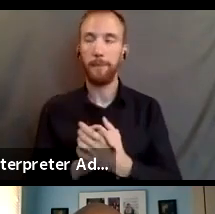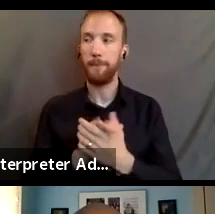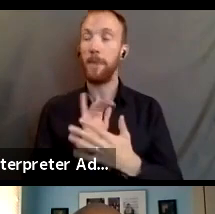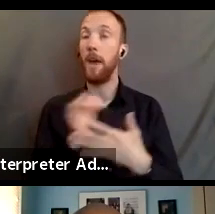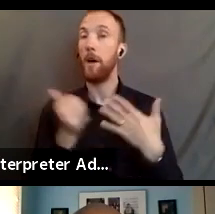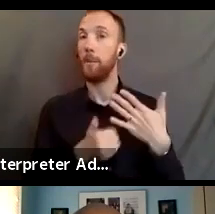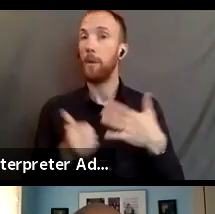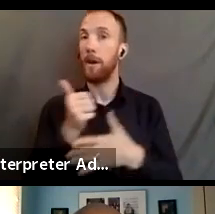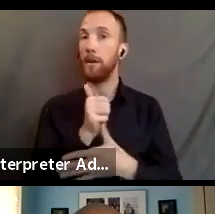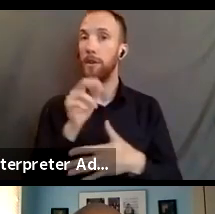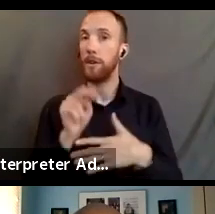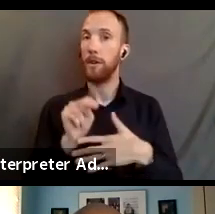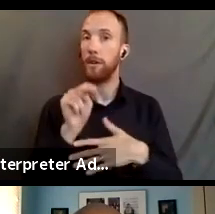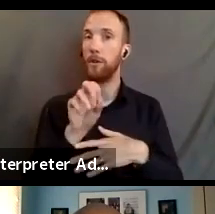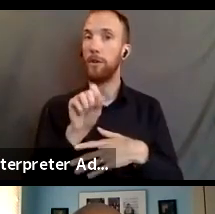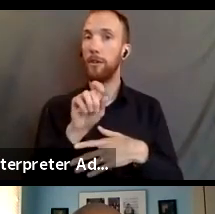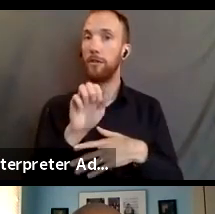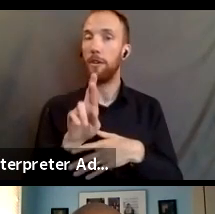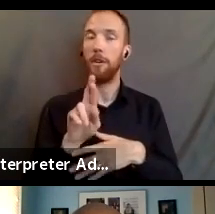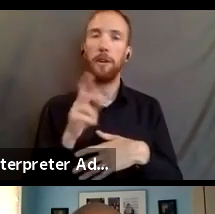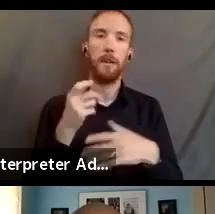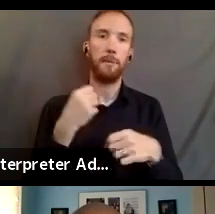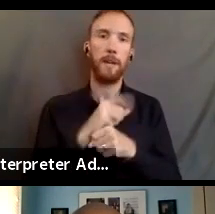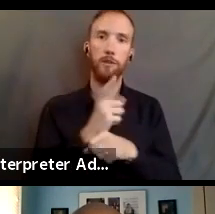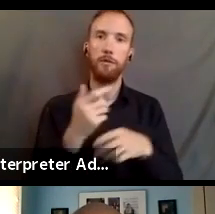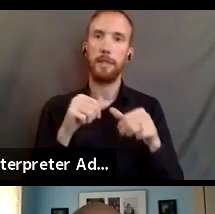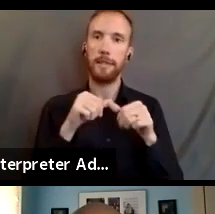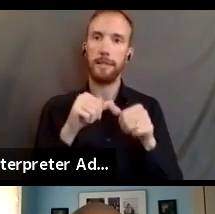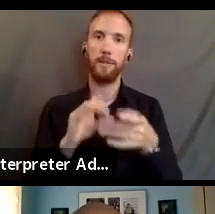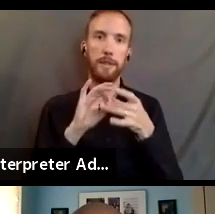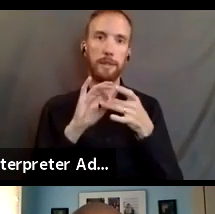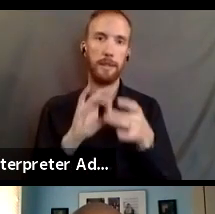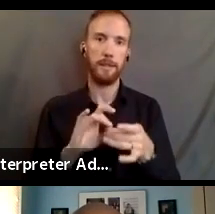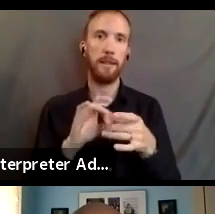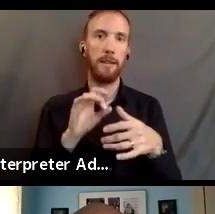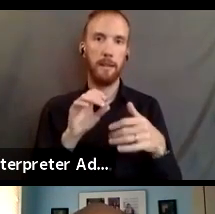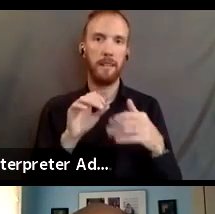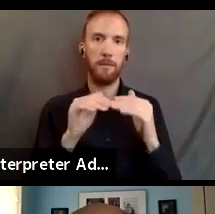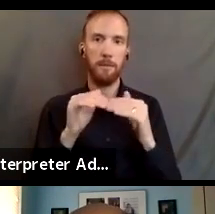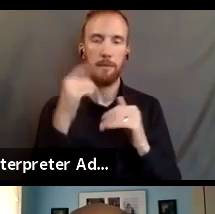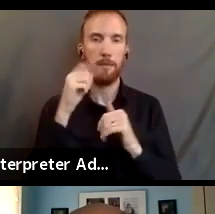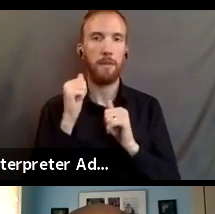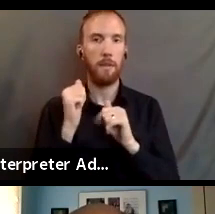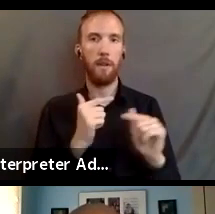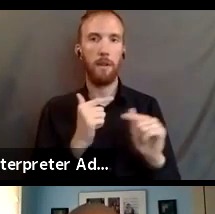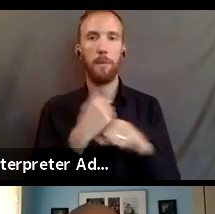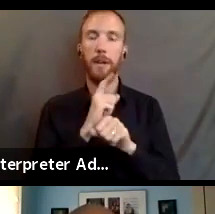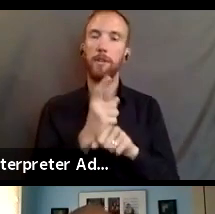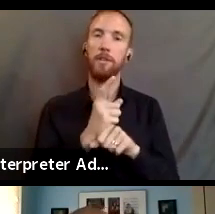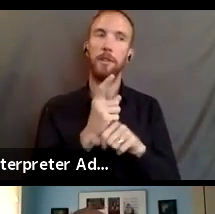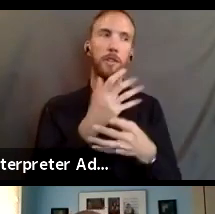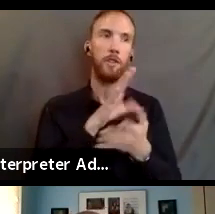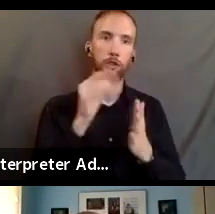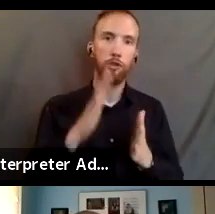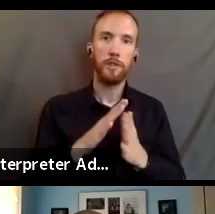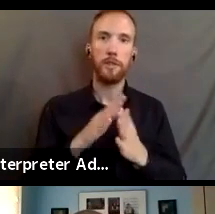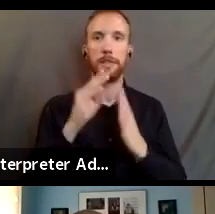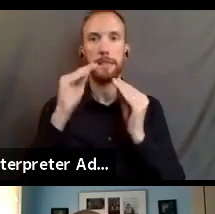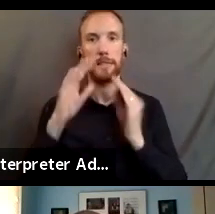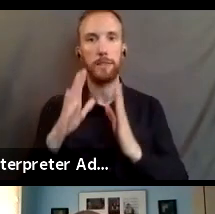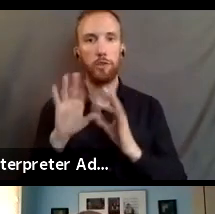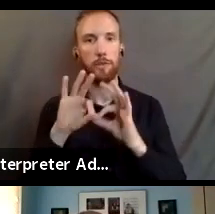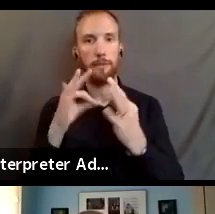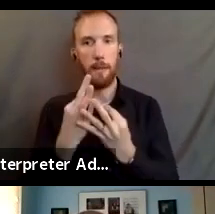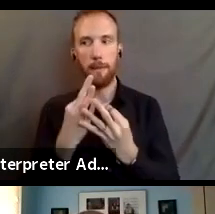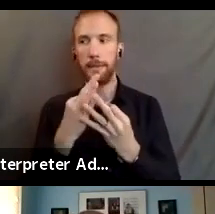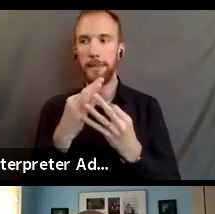in north star are maintaining the connections and fel for all we want to make sure that our students teachers families still get what they need from us